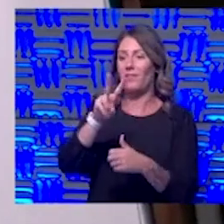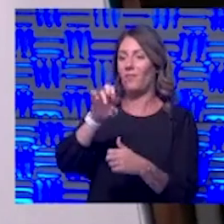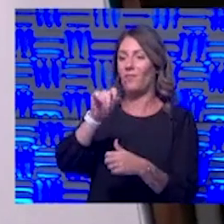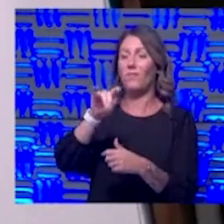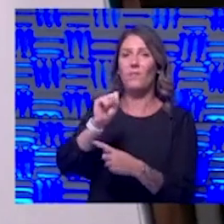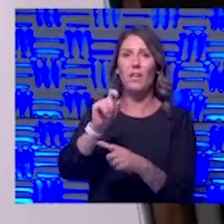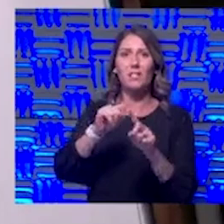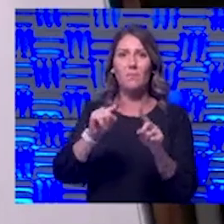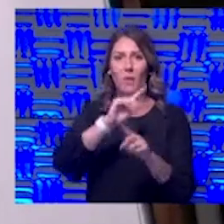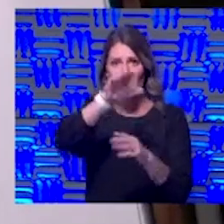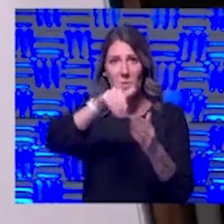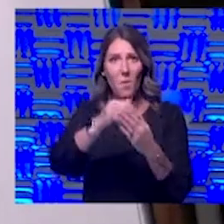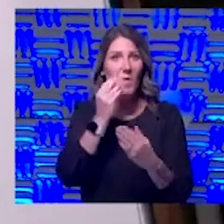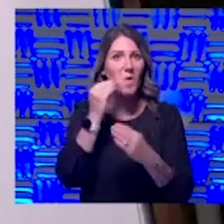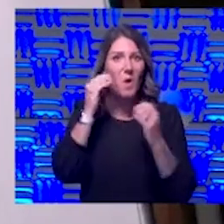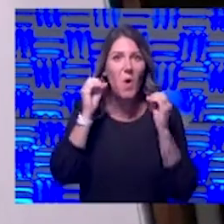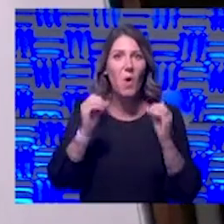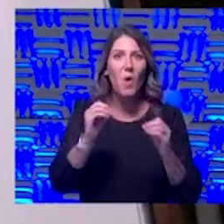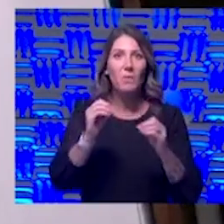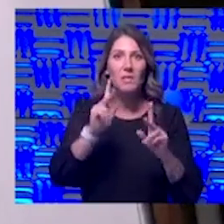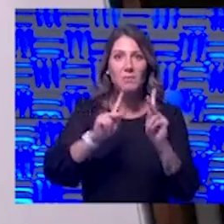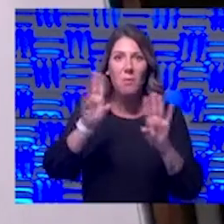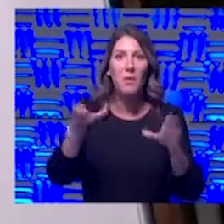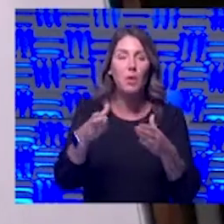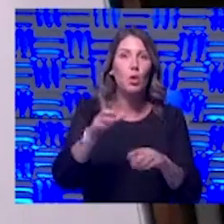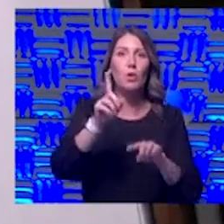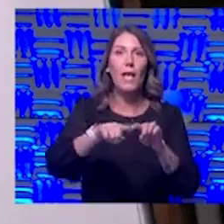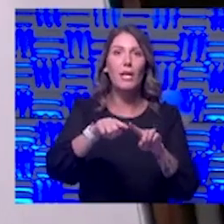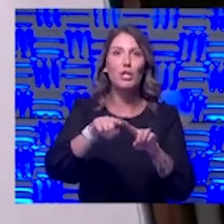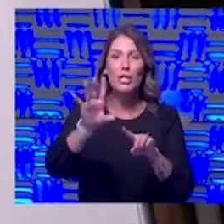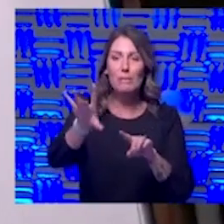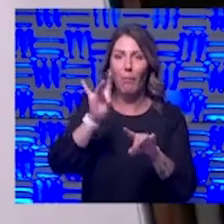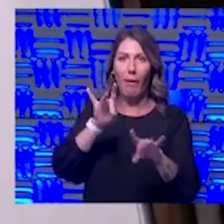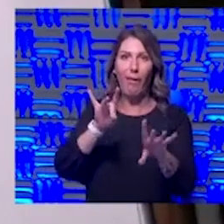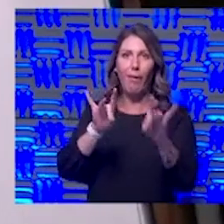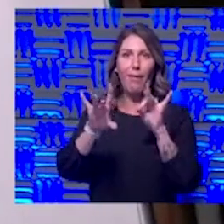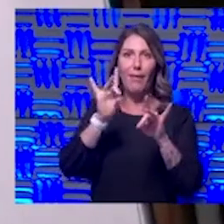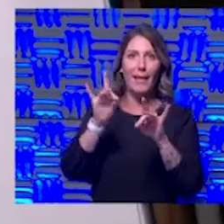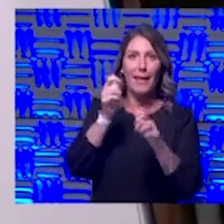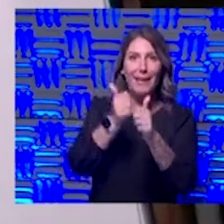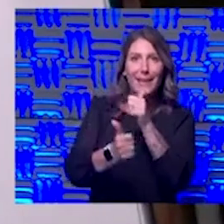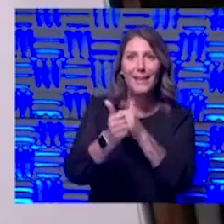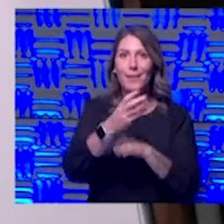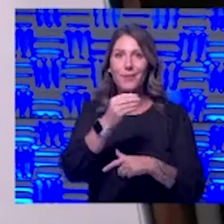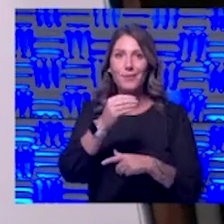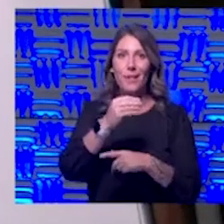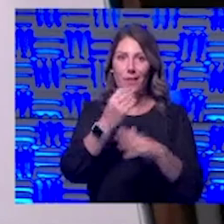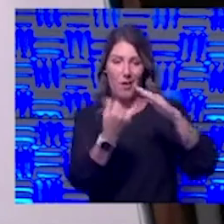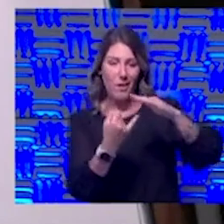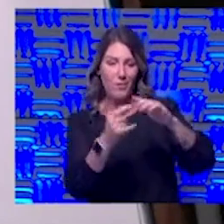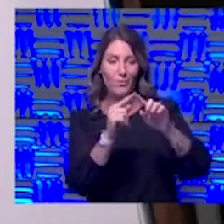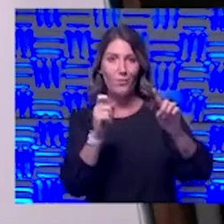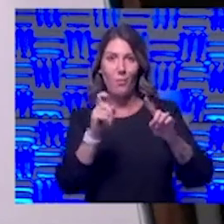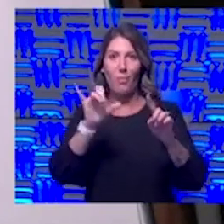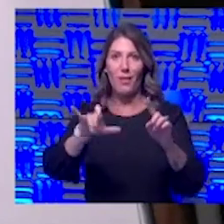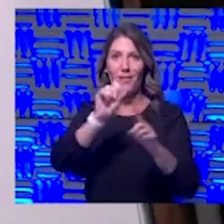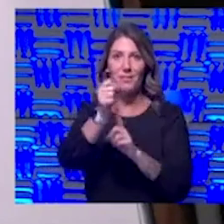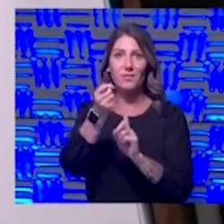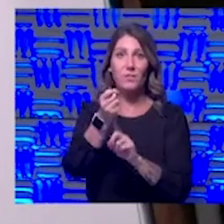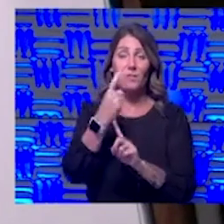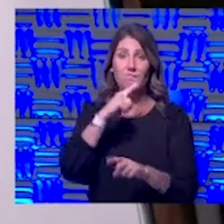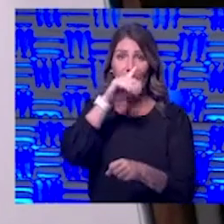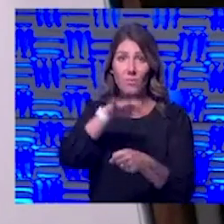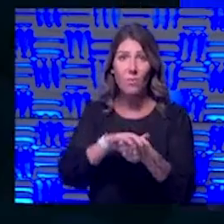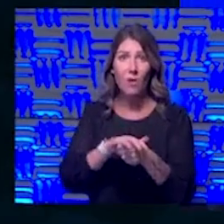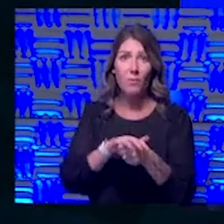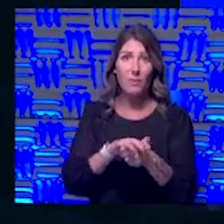population. You can't just pull all the veterans out and keep them isolated from the situation. So I can promise that it's